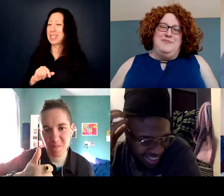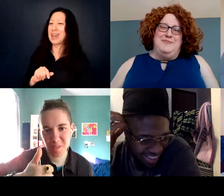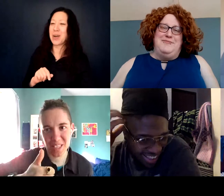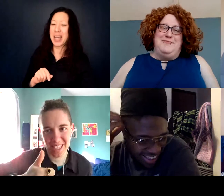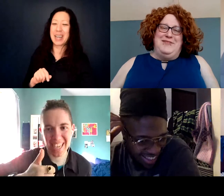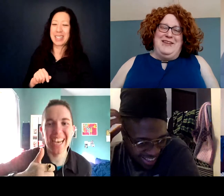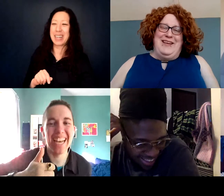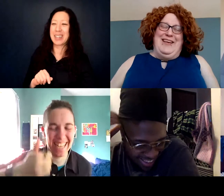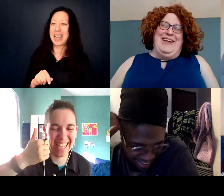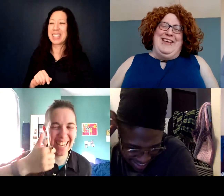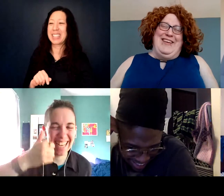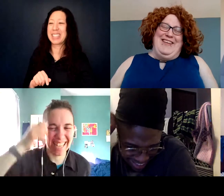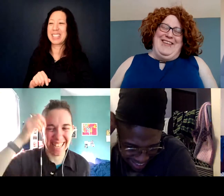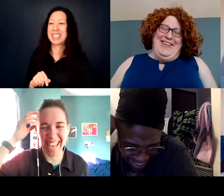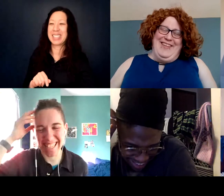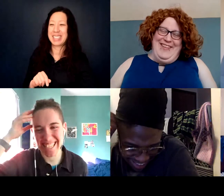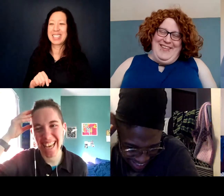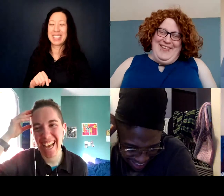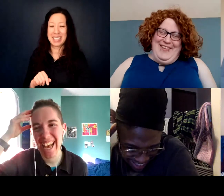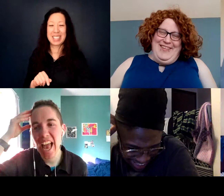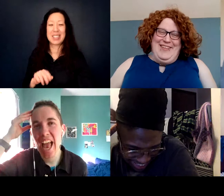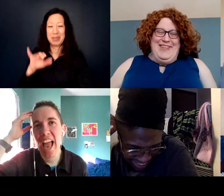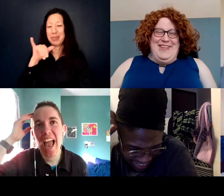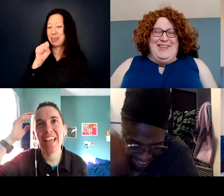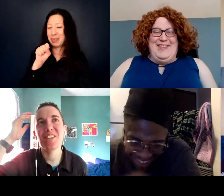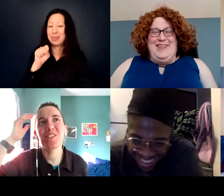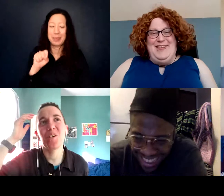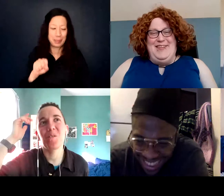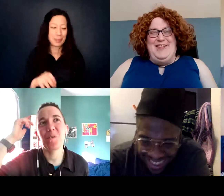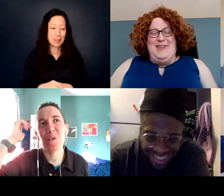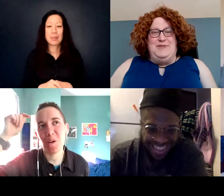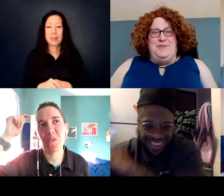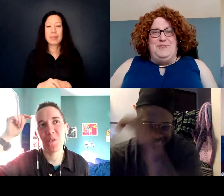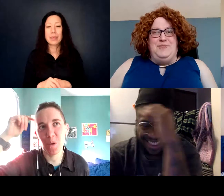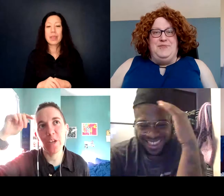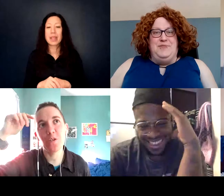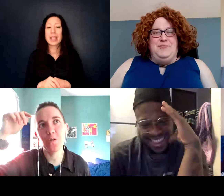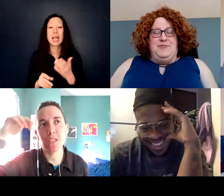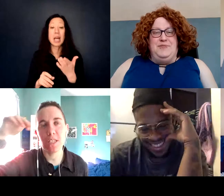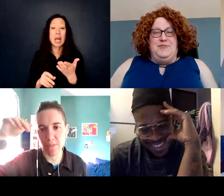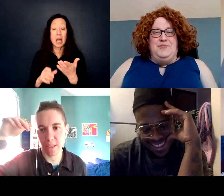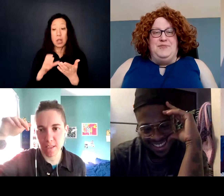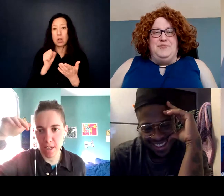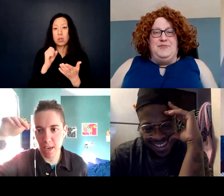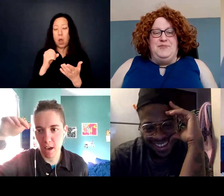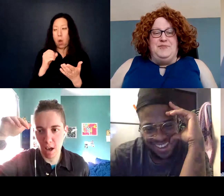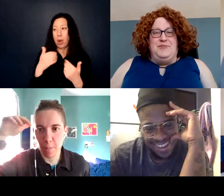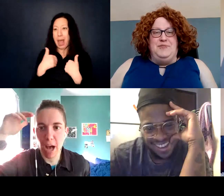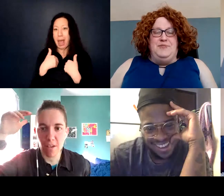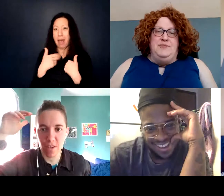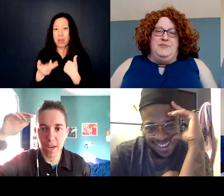That's what I wanted to know. Okay. Yes. And so there are 3 new